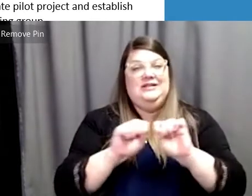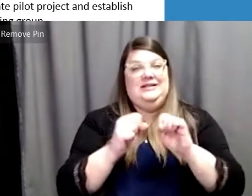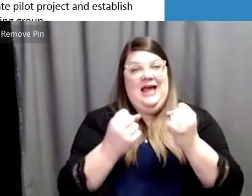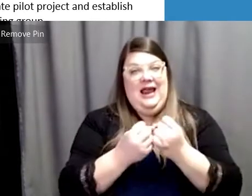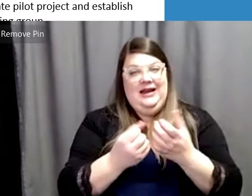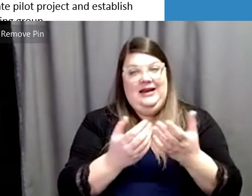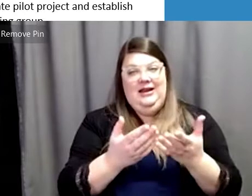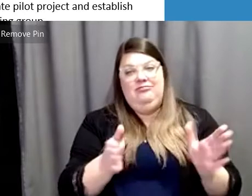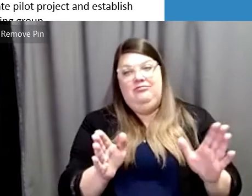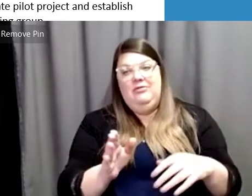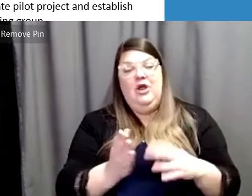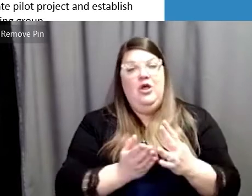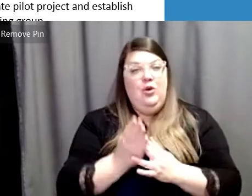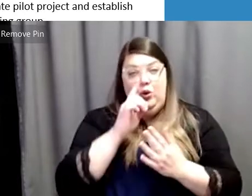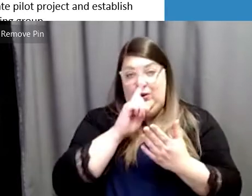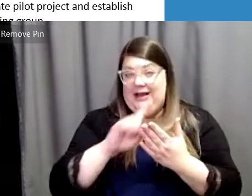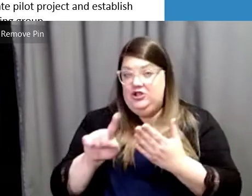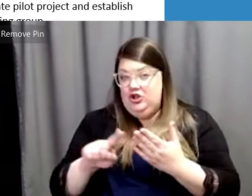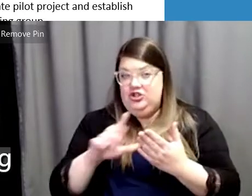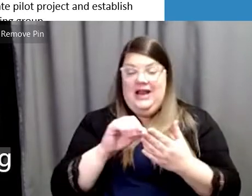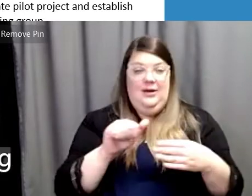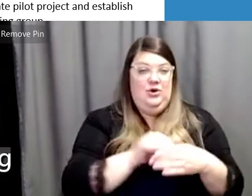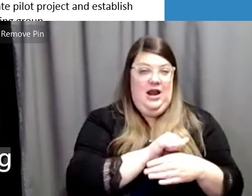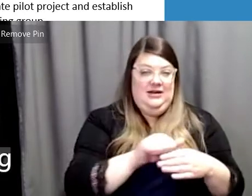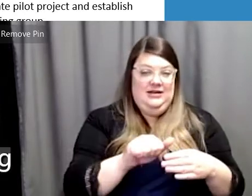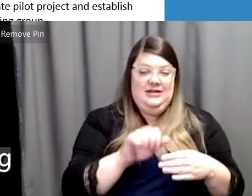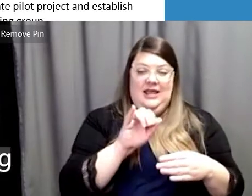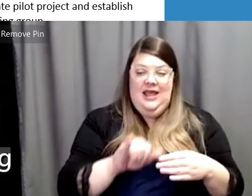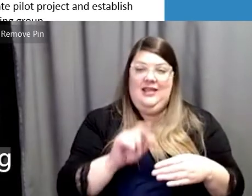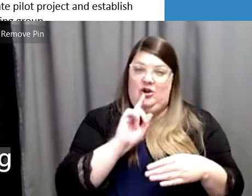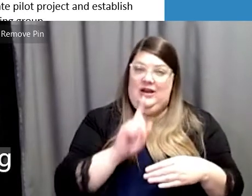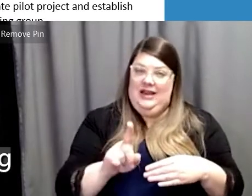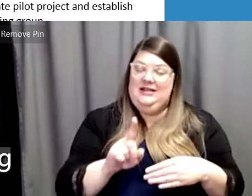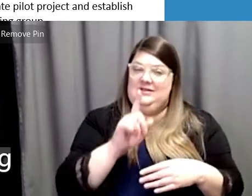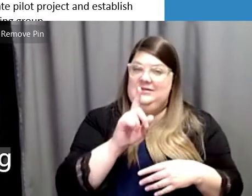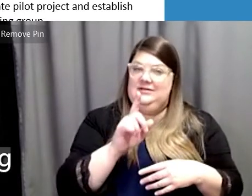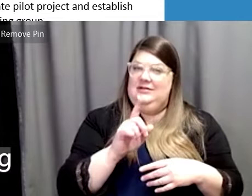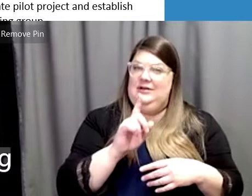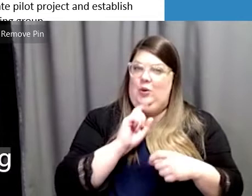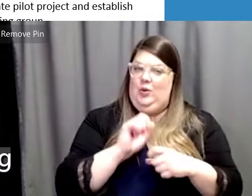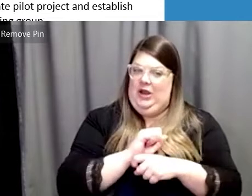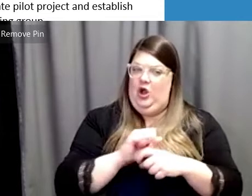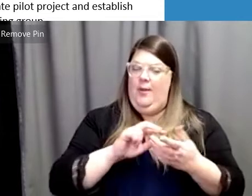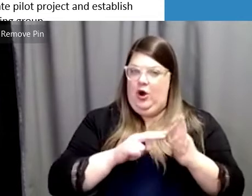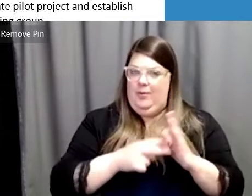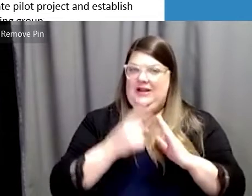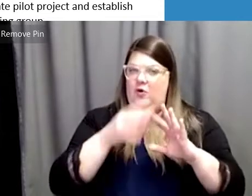and through research and practice that there is a real purpose for